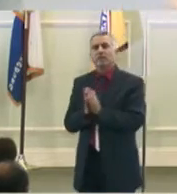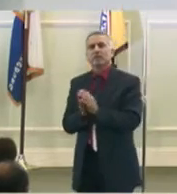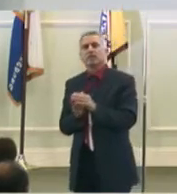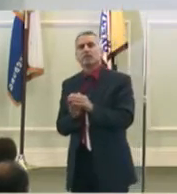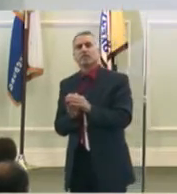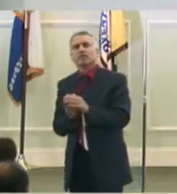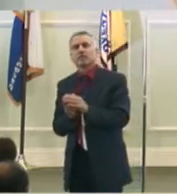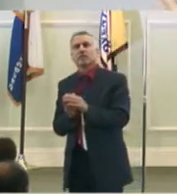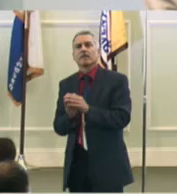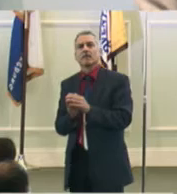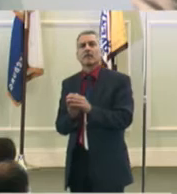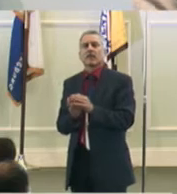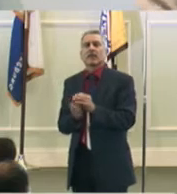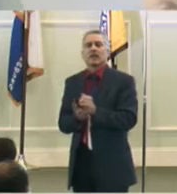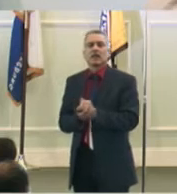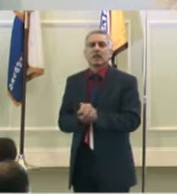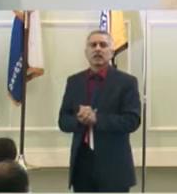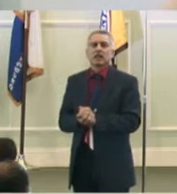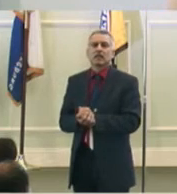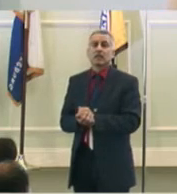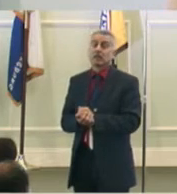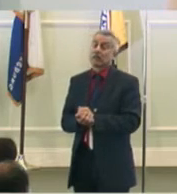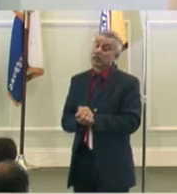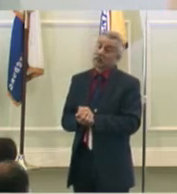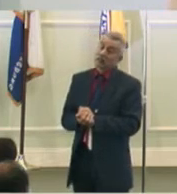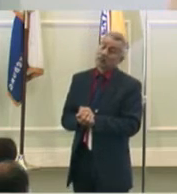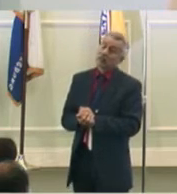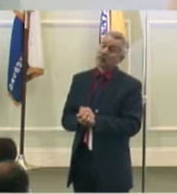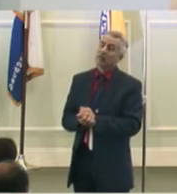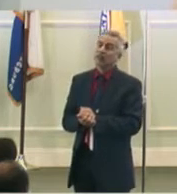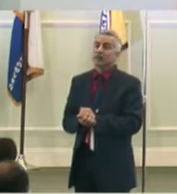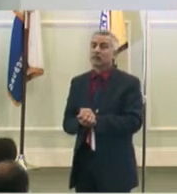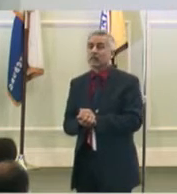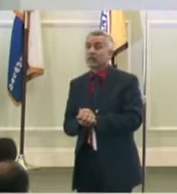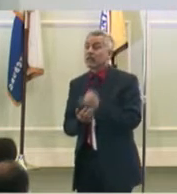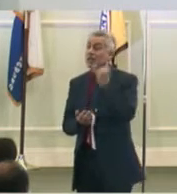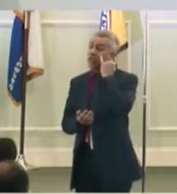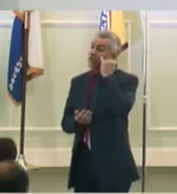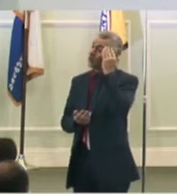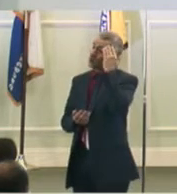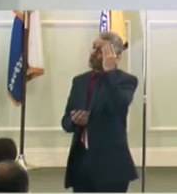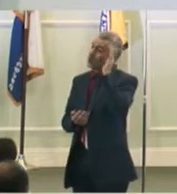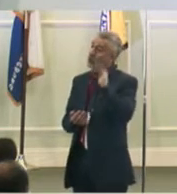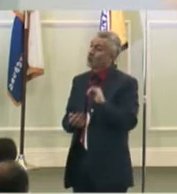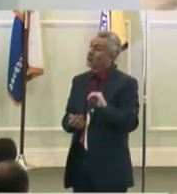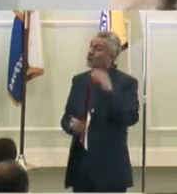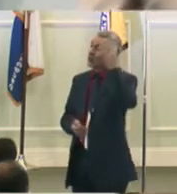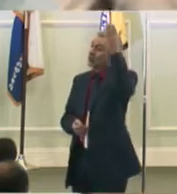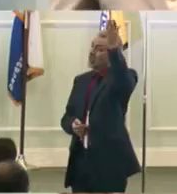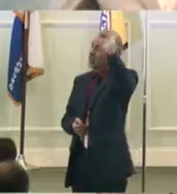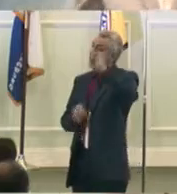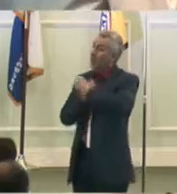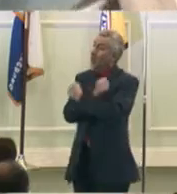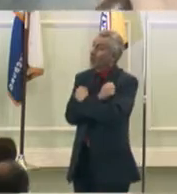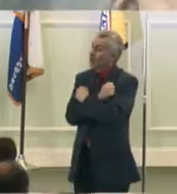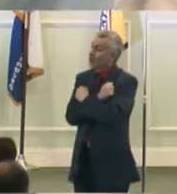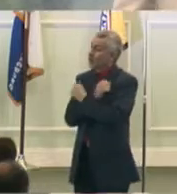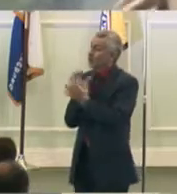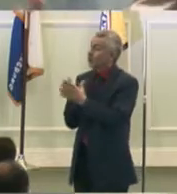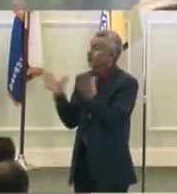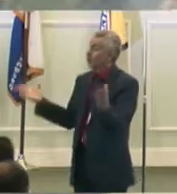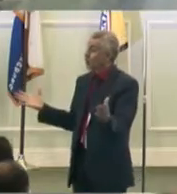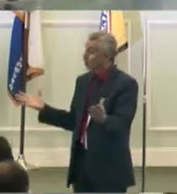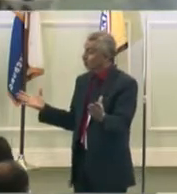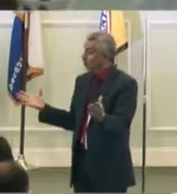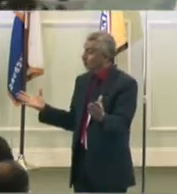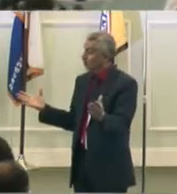If you didn't know, because you might not, that God loves you so much and you're hearing this for the first time, that's okay. It's all